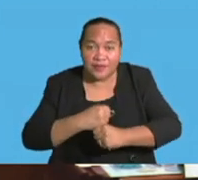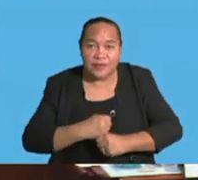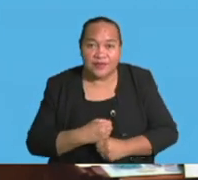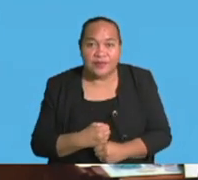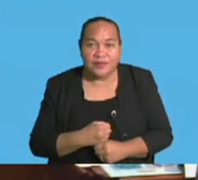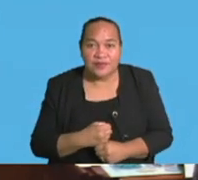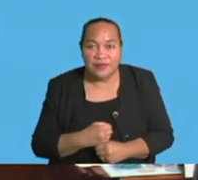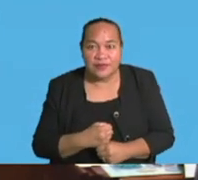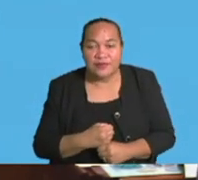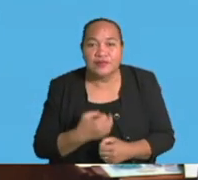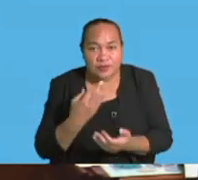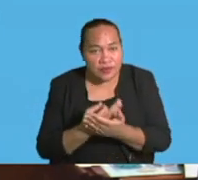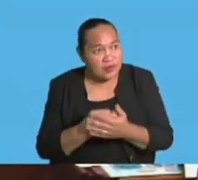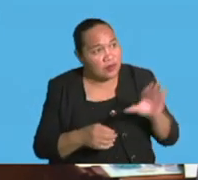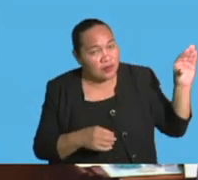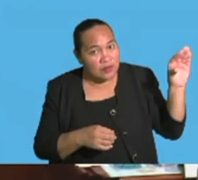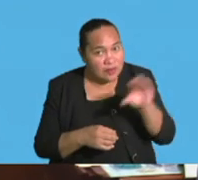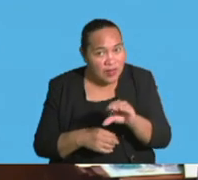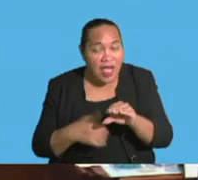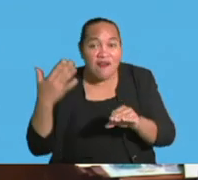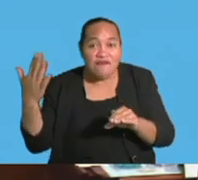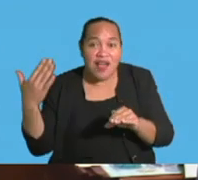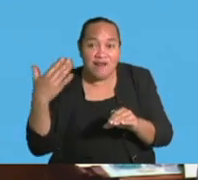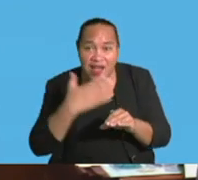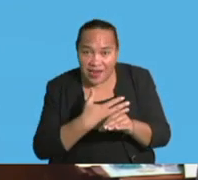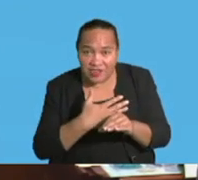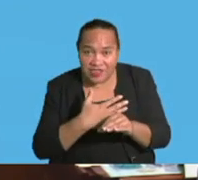has been allocated a budget of